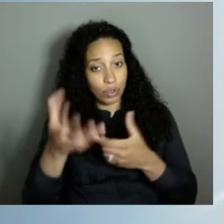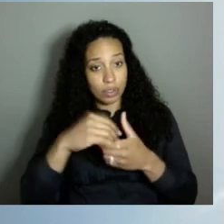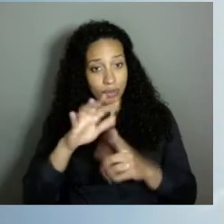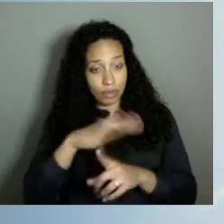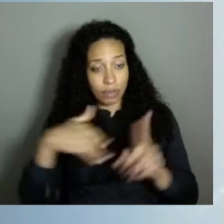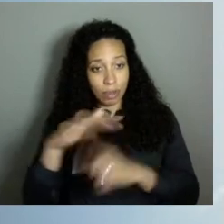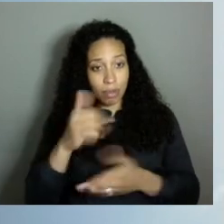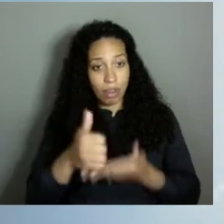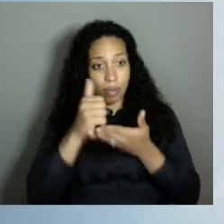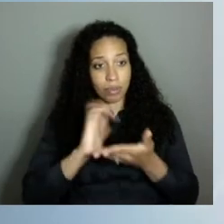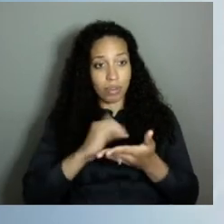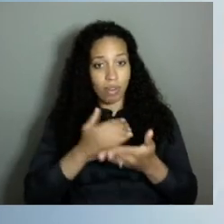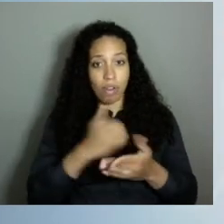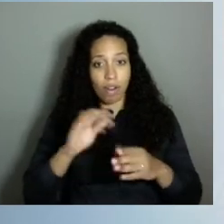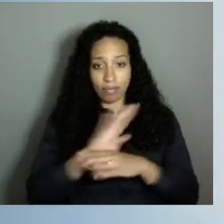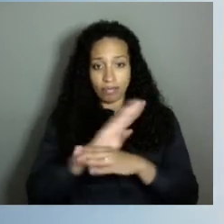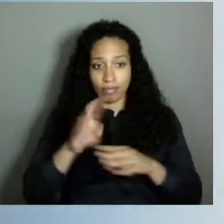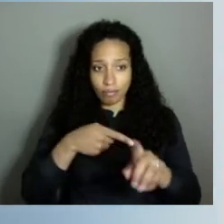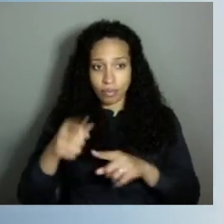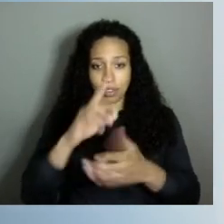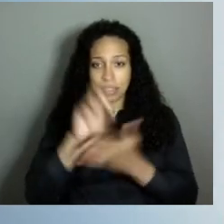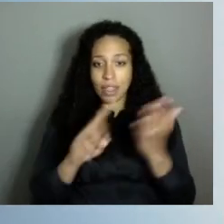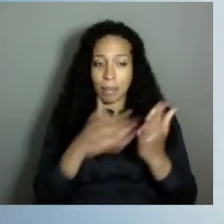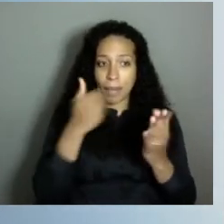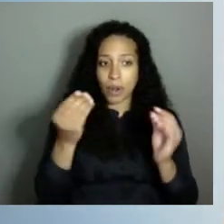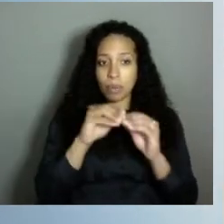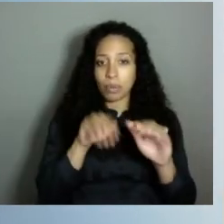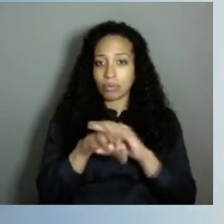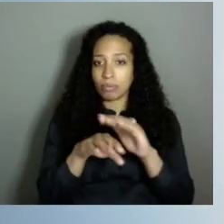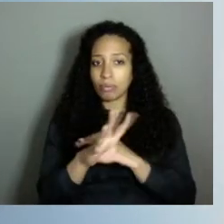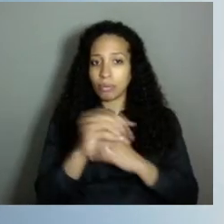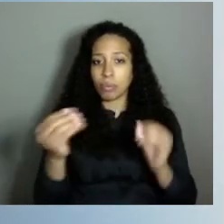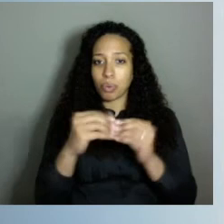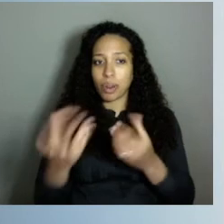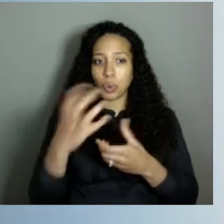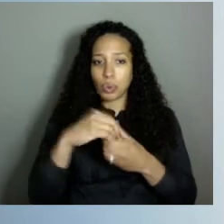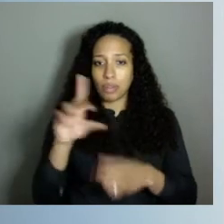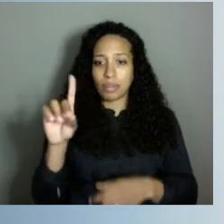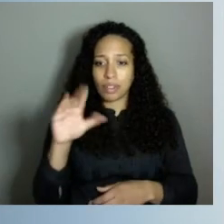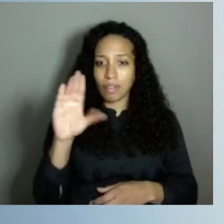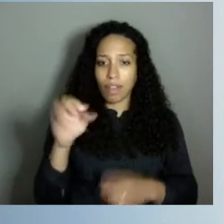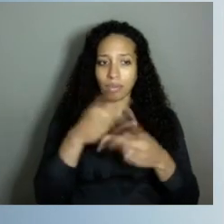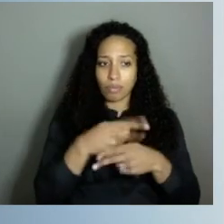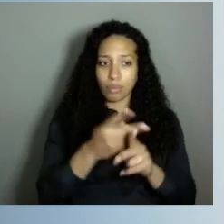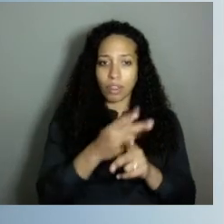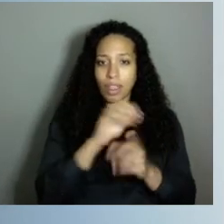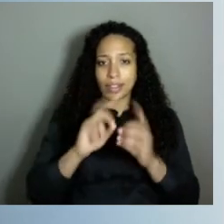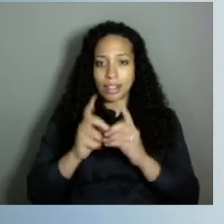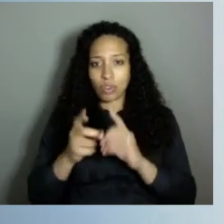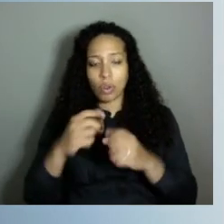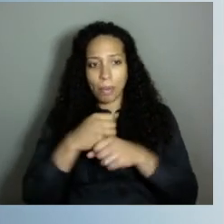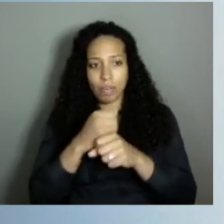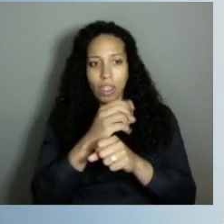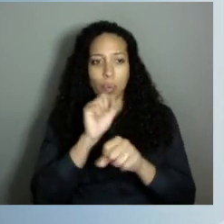to design better, more accessible, and more inclusive products and devices, as well as enable digital manufacturing and worker safety solutions